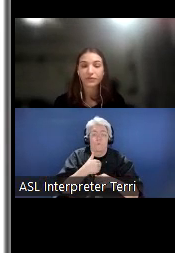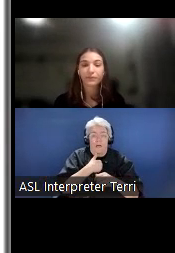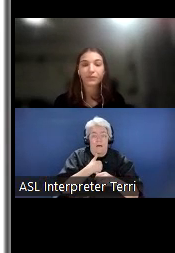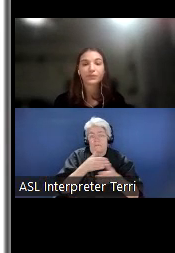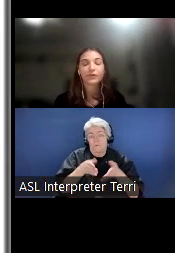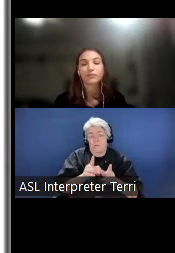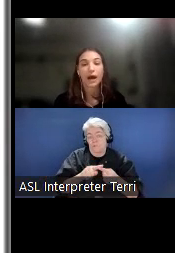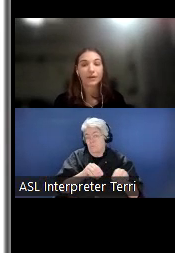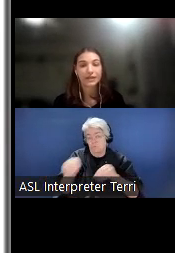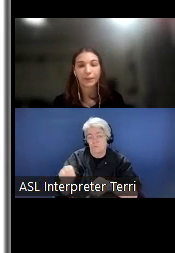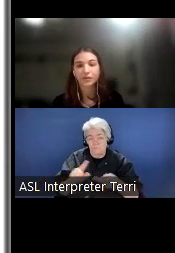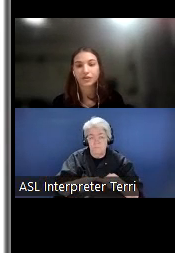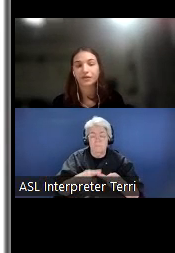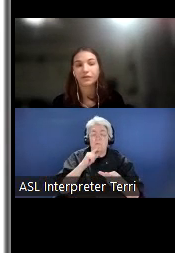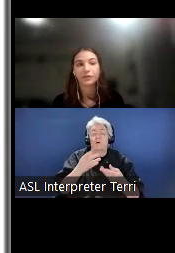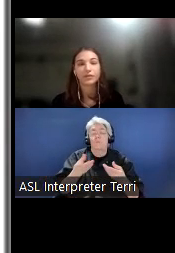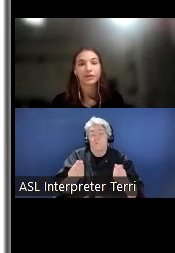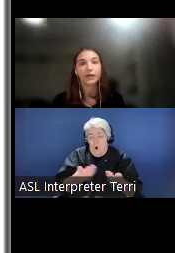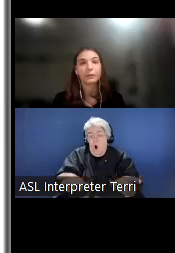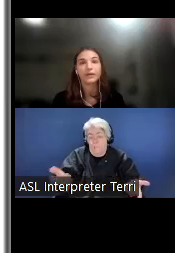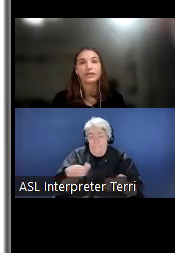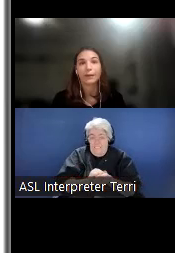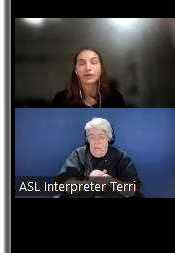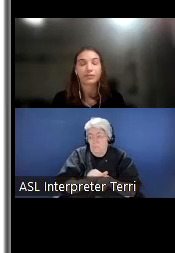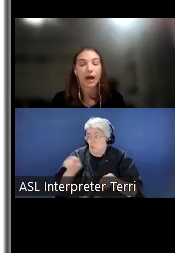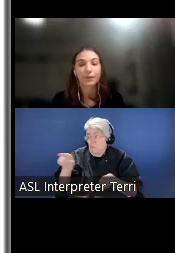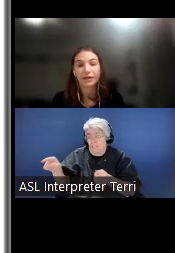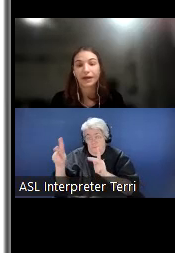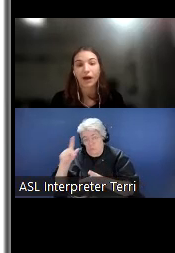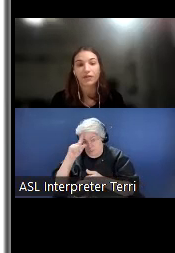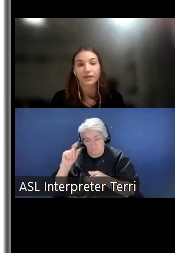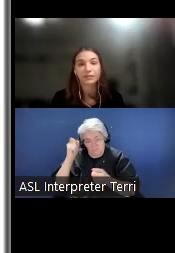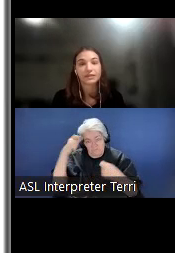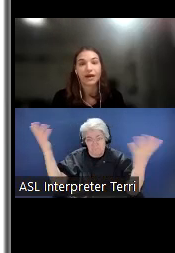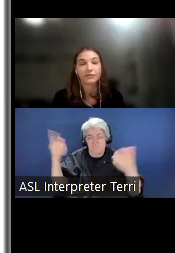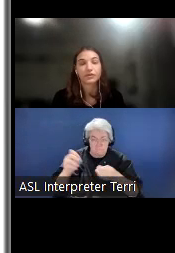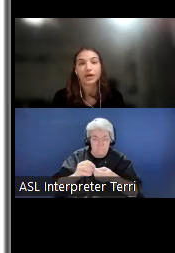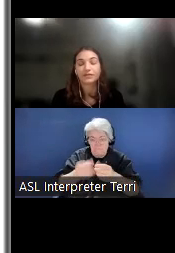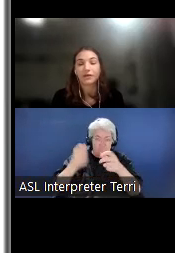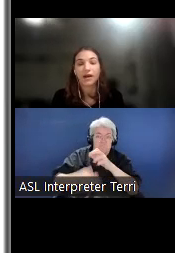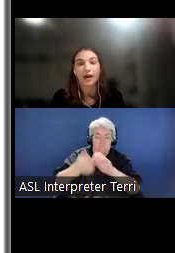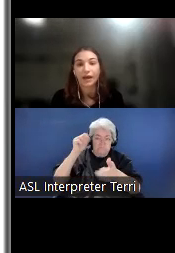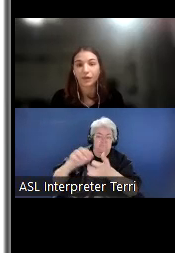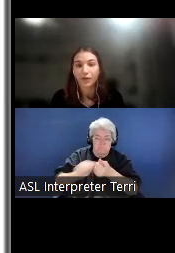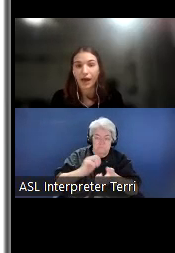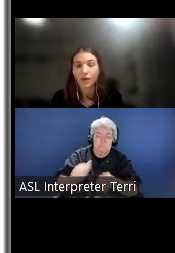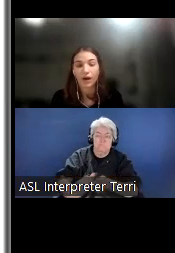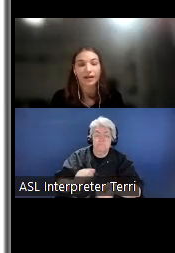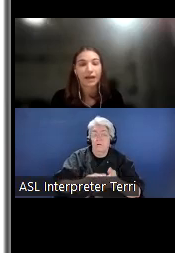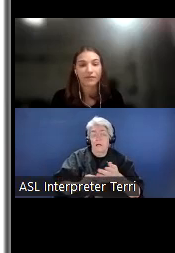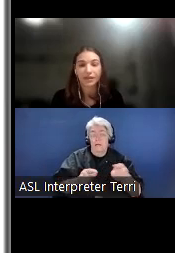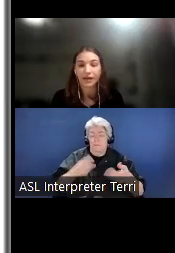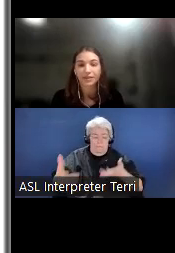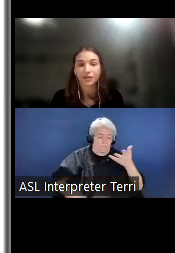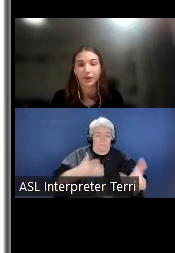to move. Property damage, if the abuser maybe damaged the property and now the victim is left with trying to figure out how to handle that